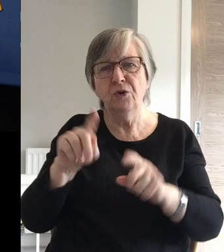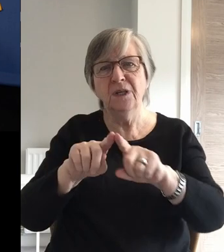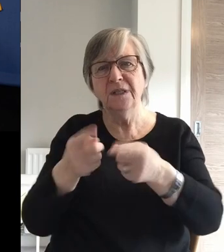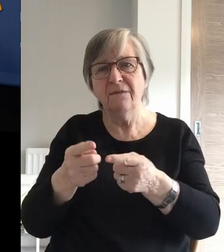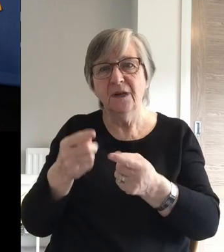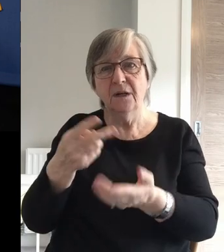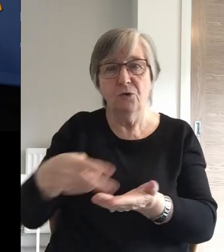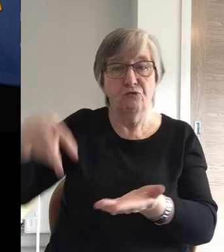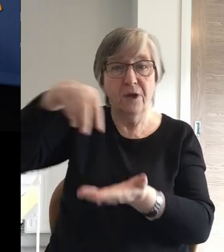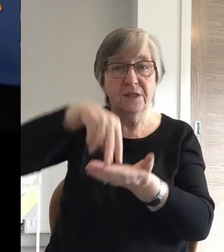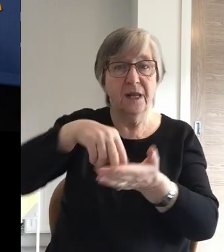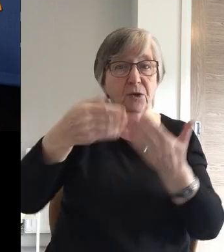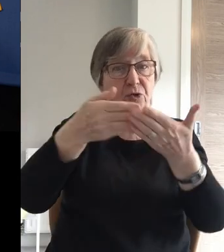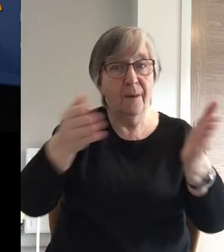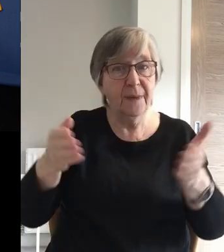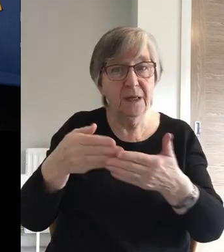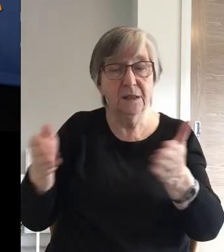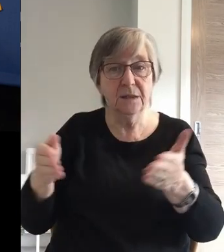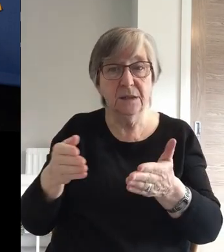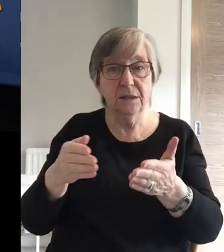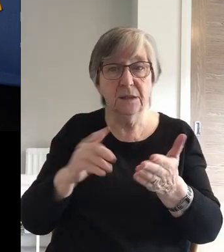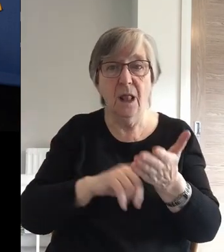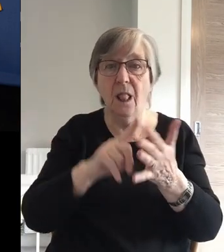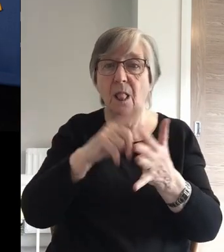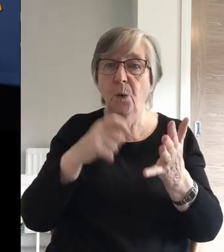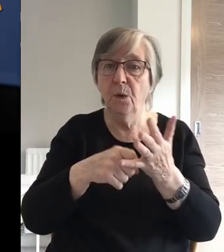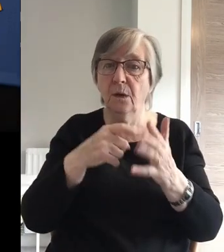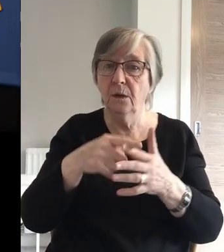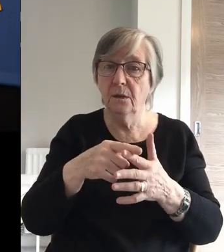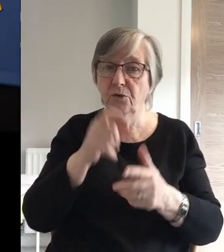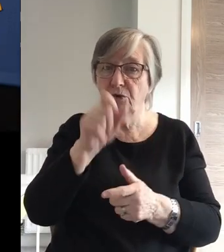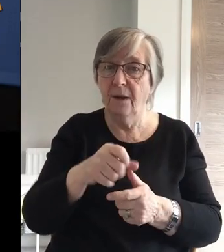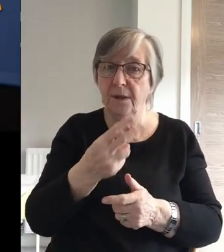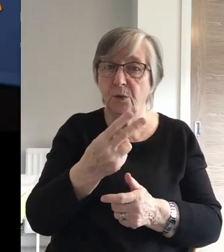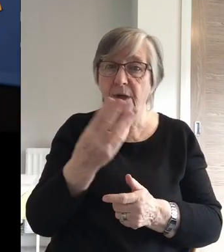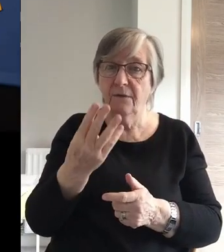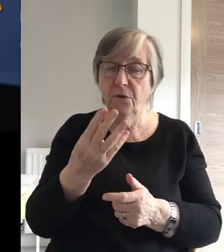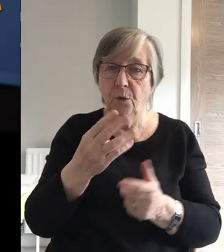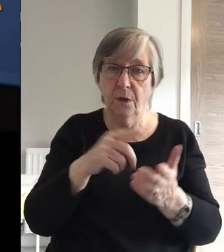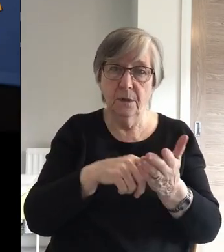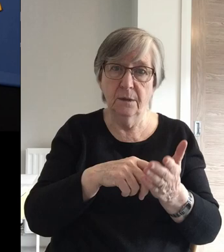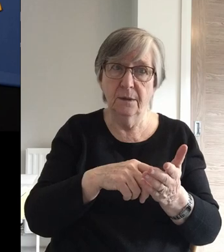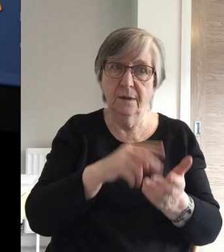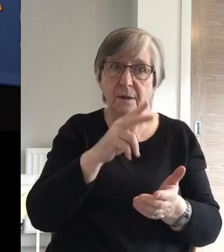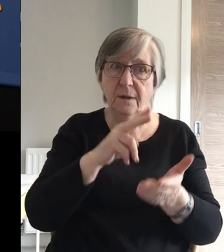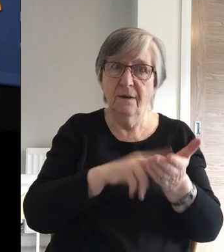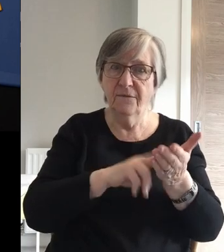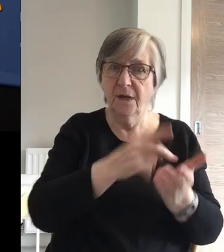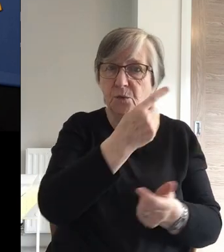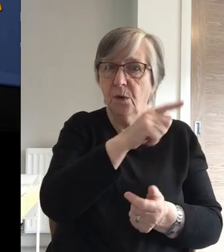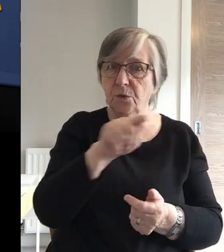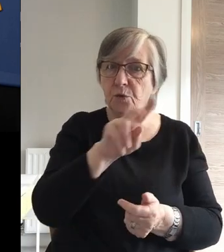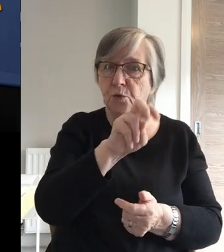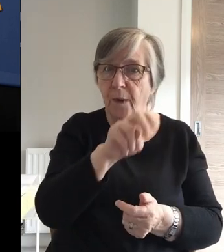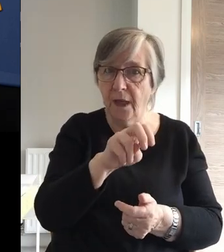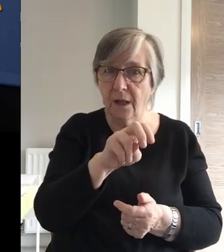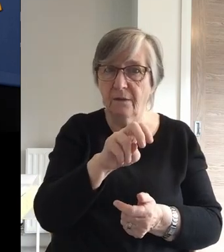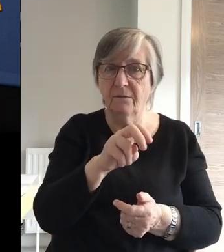resurrection appearances or stories in Luke chapter 24. And the first in the first 12 verses is